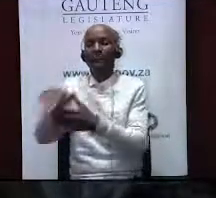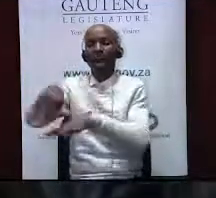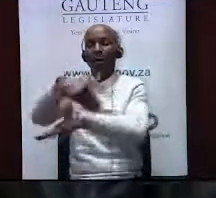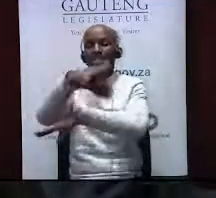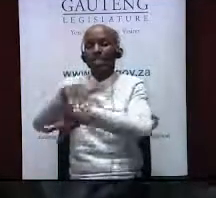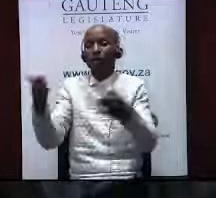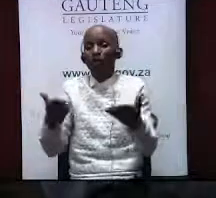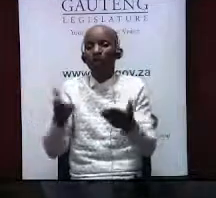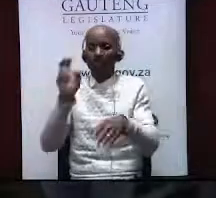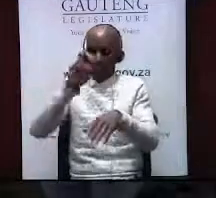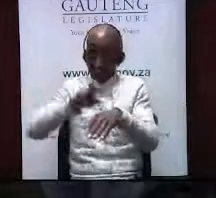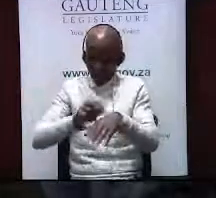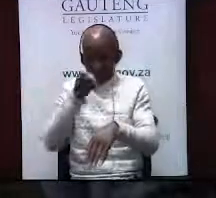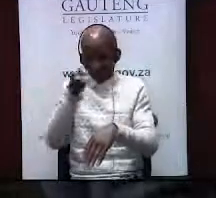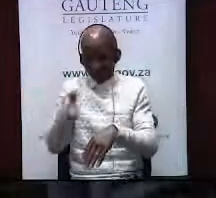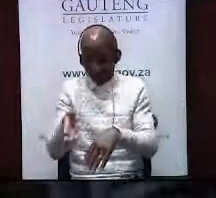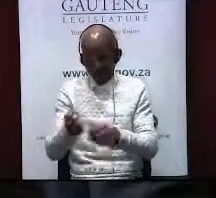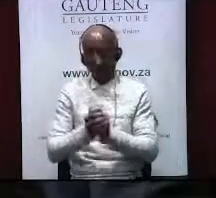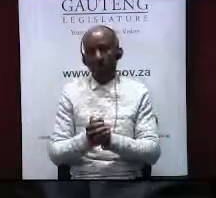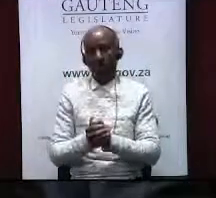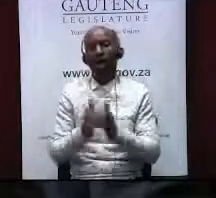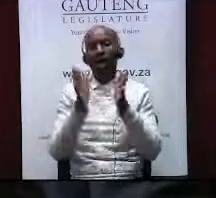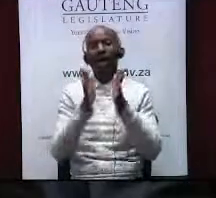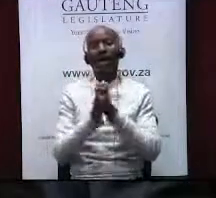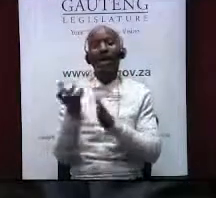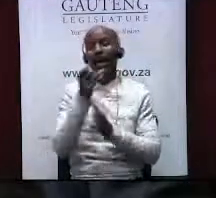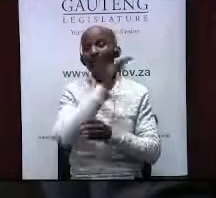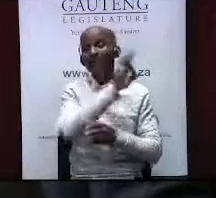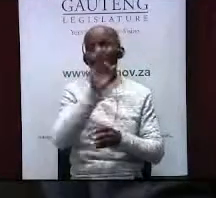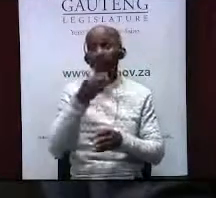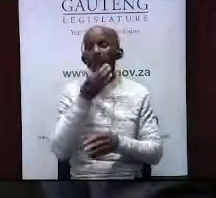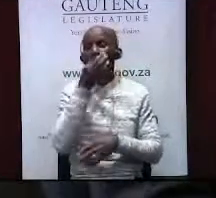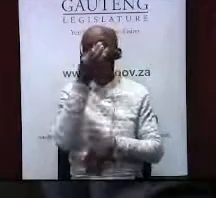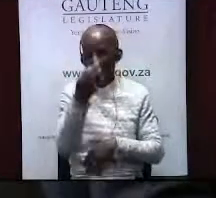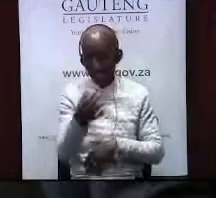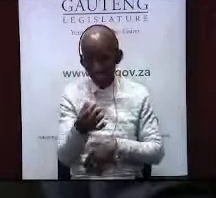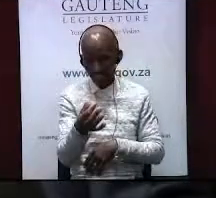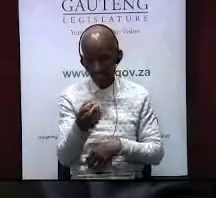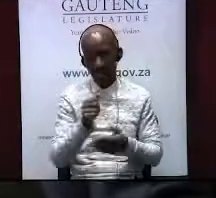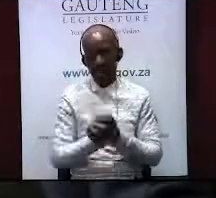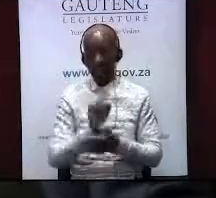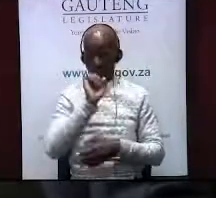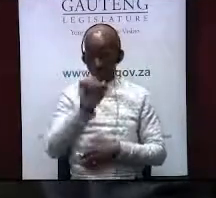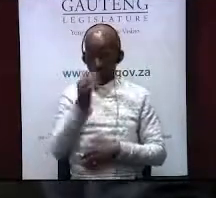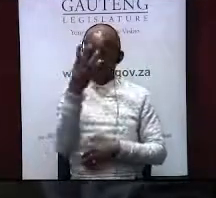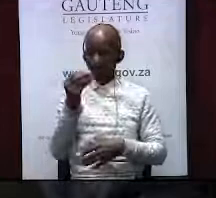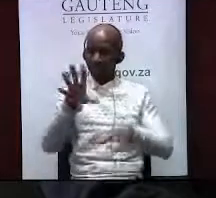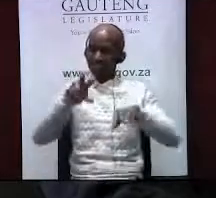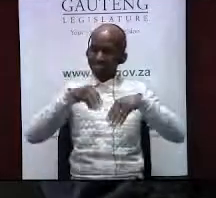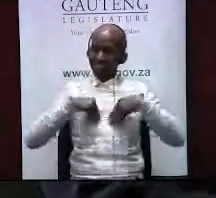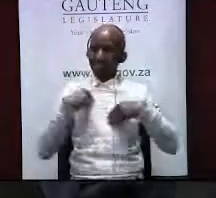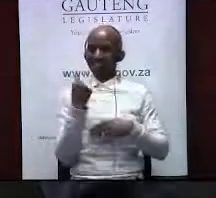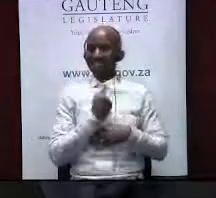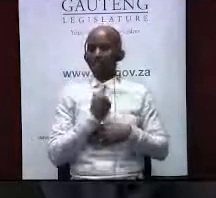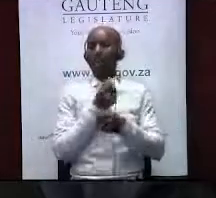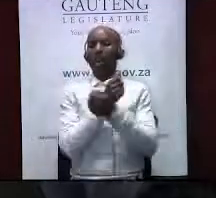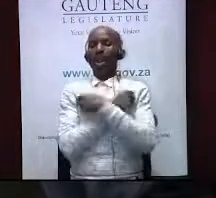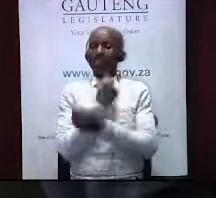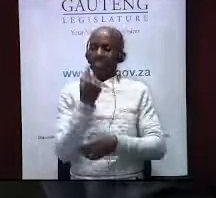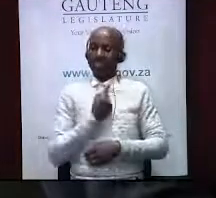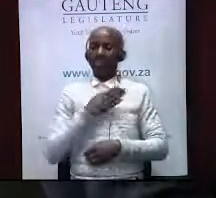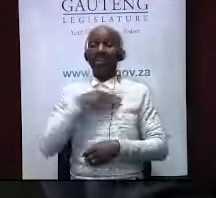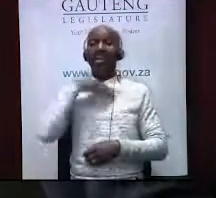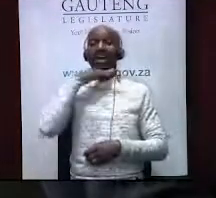where the need is. And if you are saying that you have accepted yourself, you love yourself